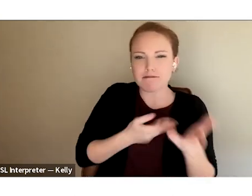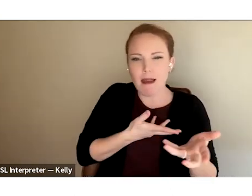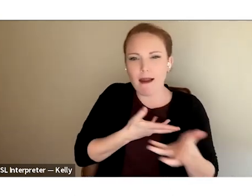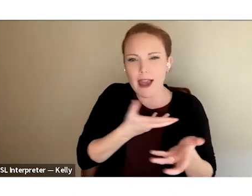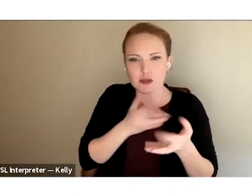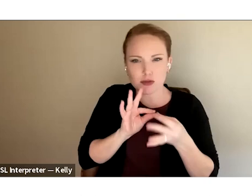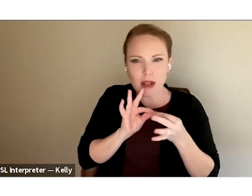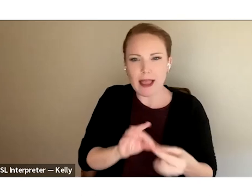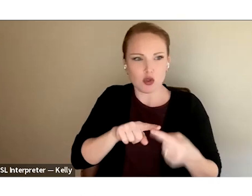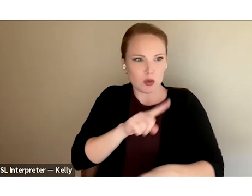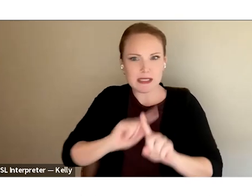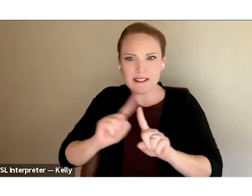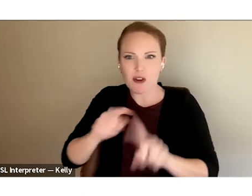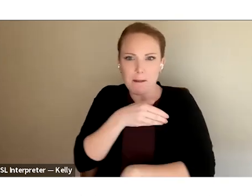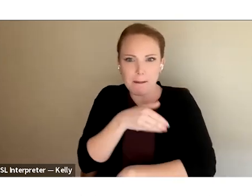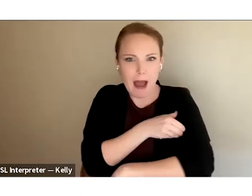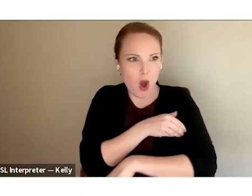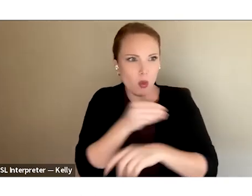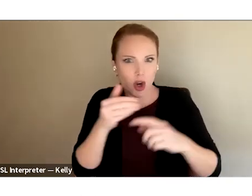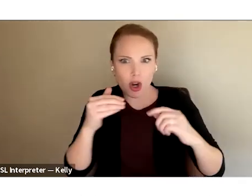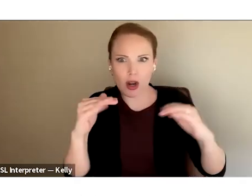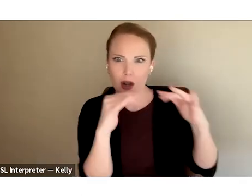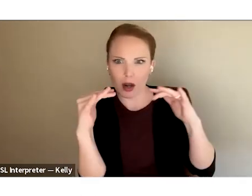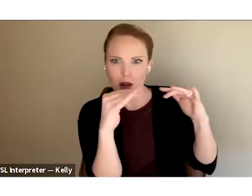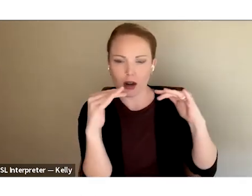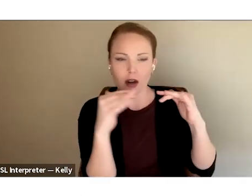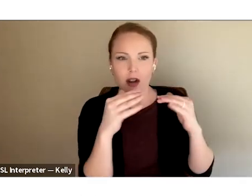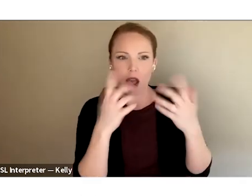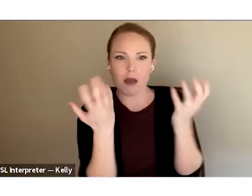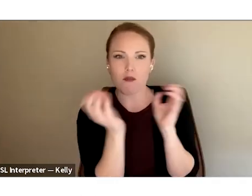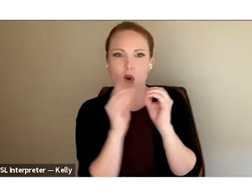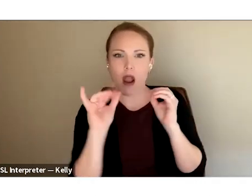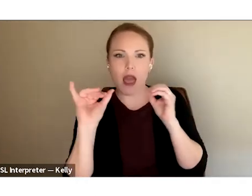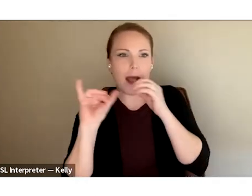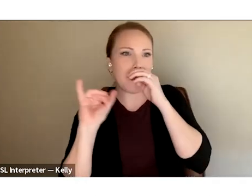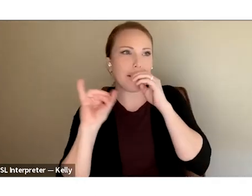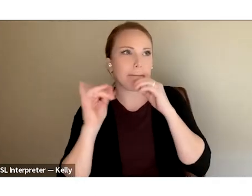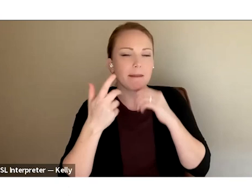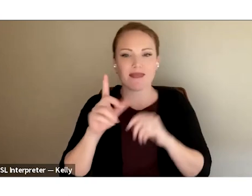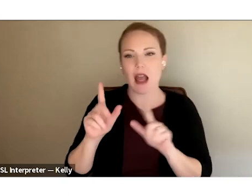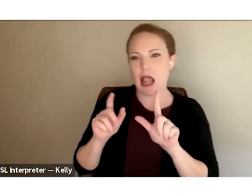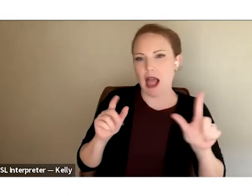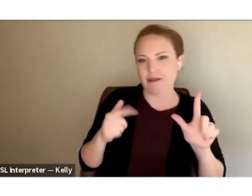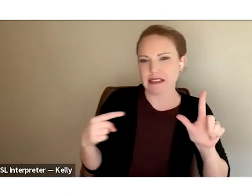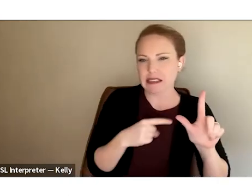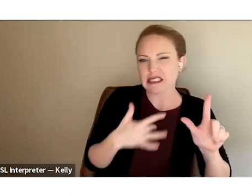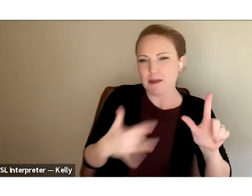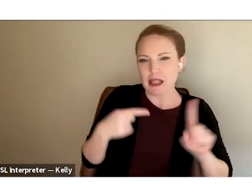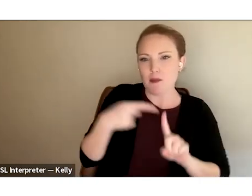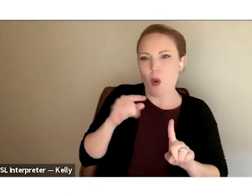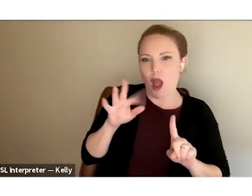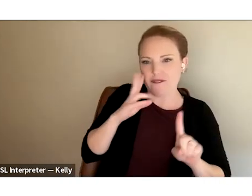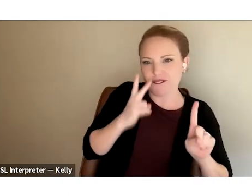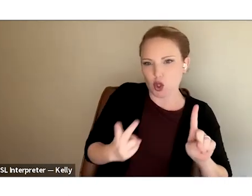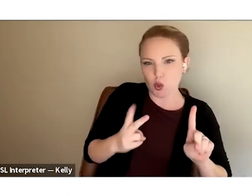power relations, and a tackling from mostly a leftist point of view. And so